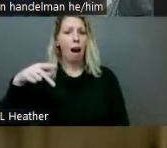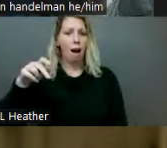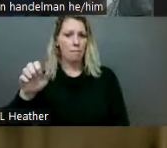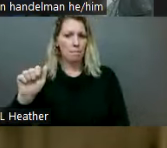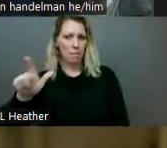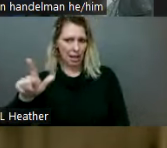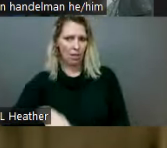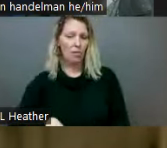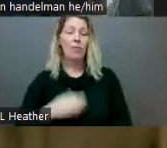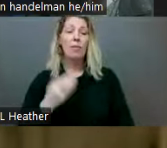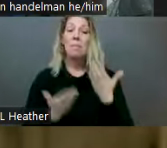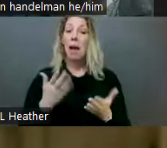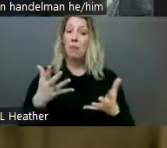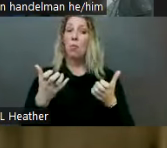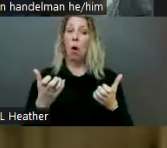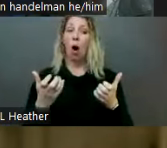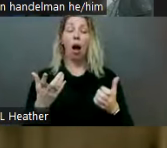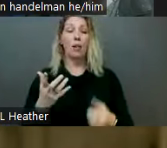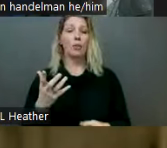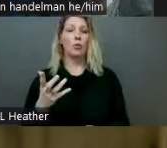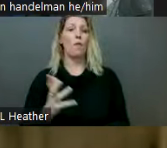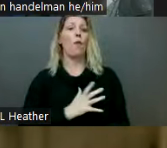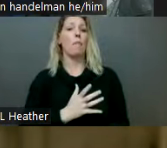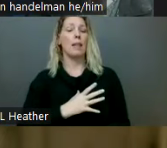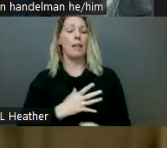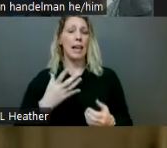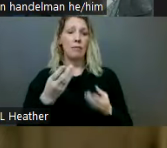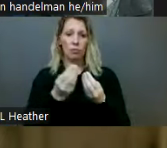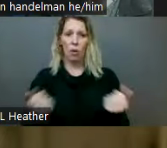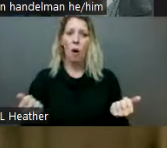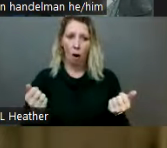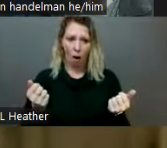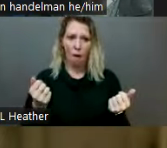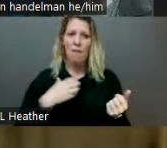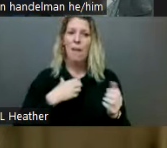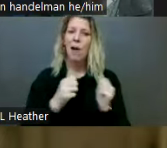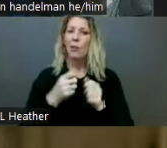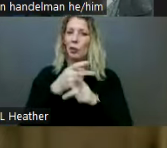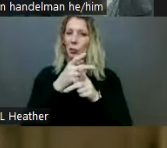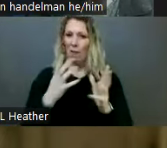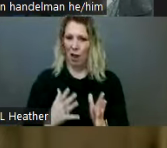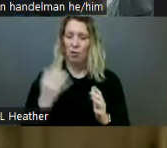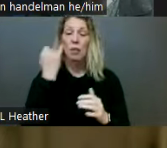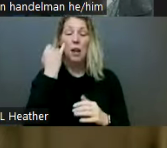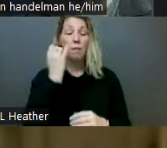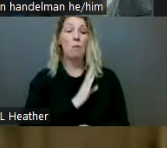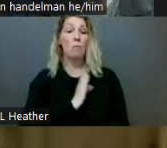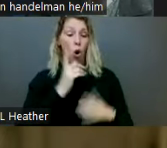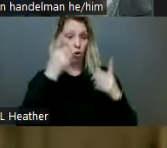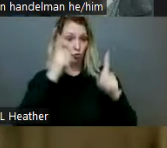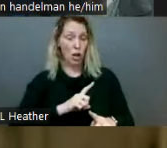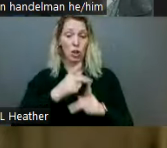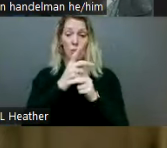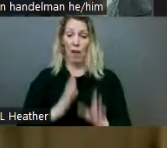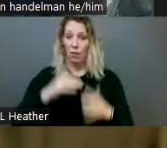cases, the complainant may want to informally resolve the complaint by talking to the officer's supervisor. If the board agrees and the supervisor agrees, it will be